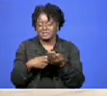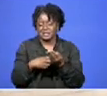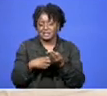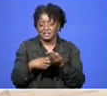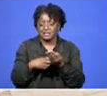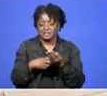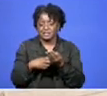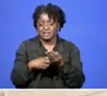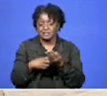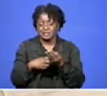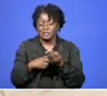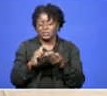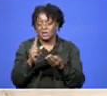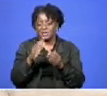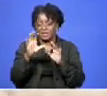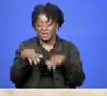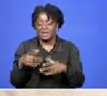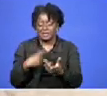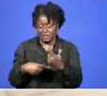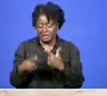we're trying to be very...